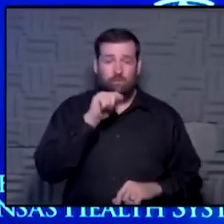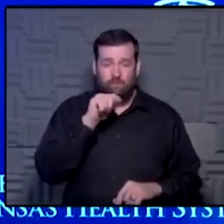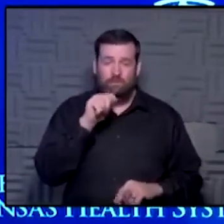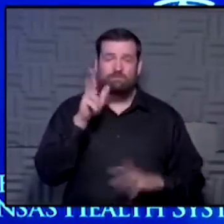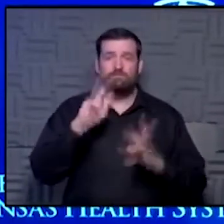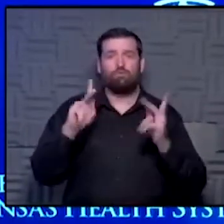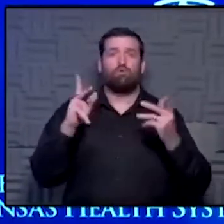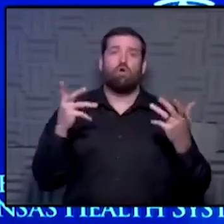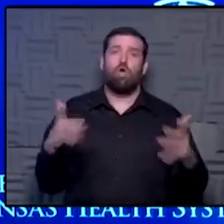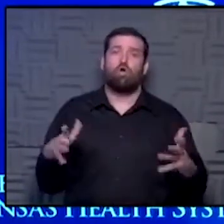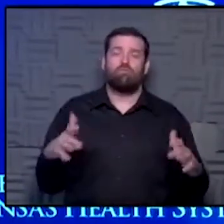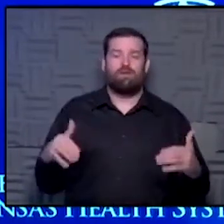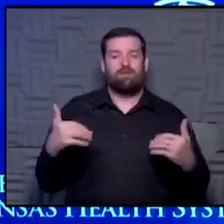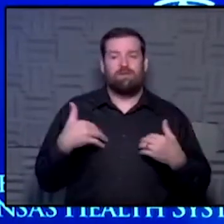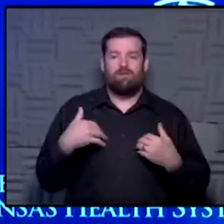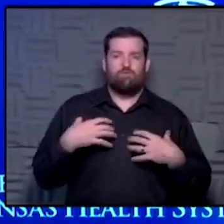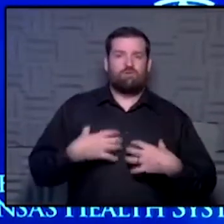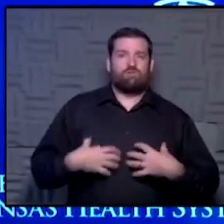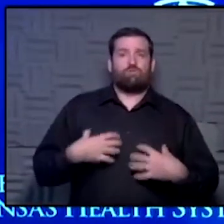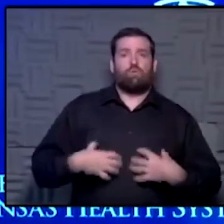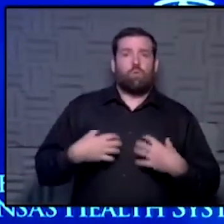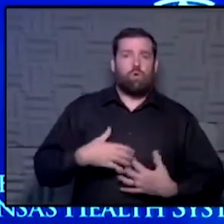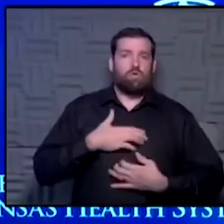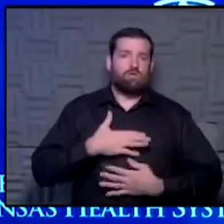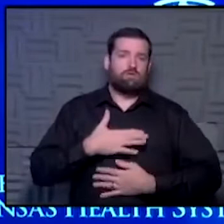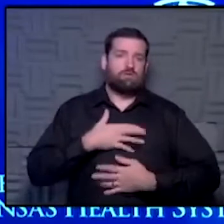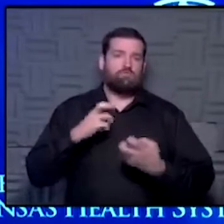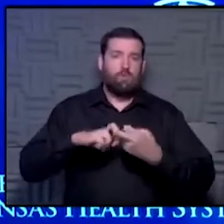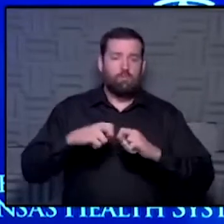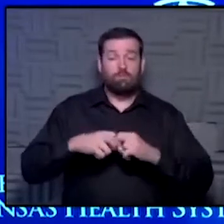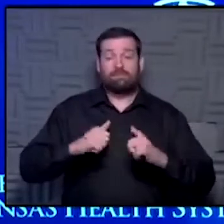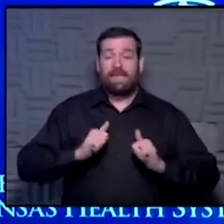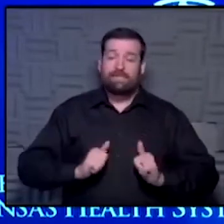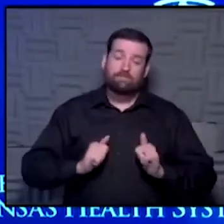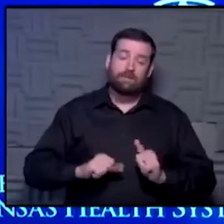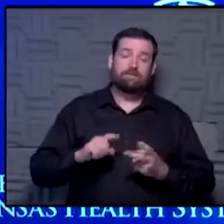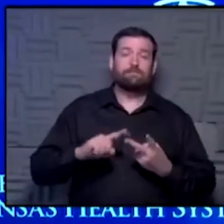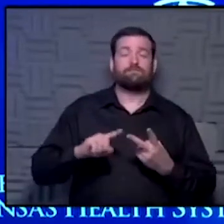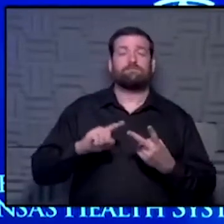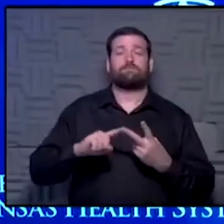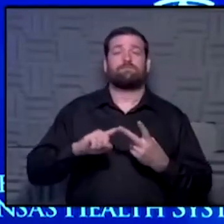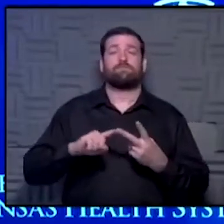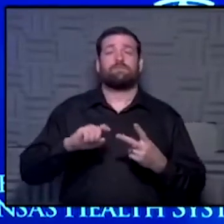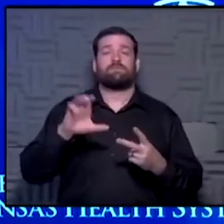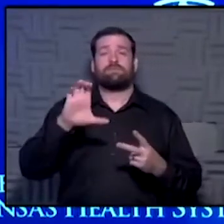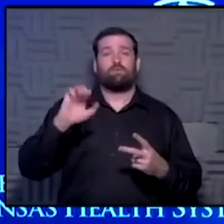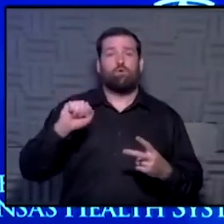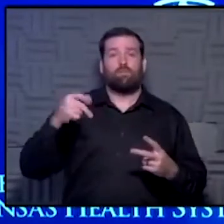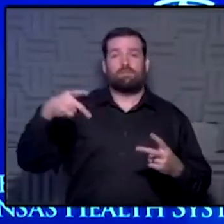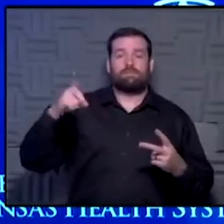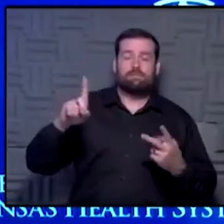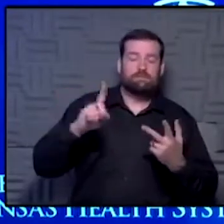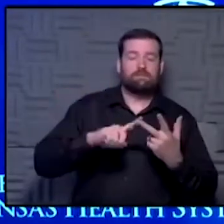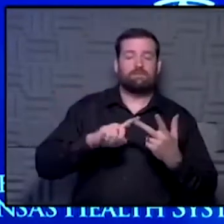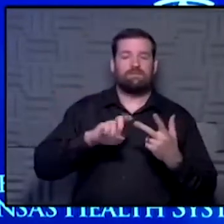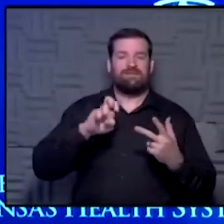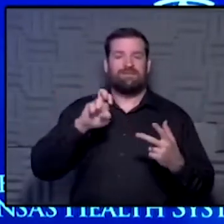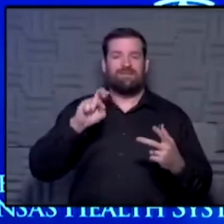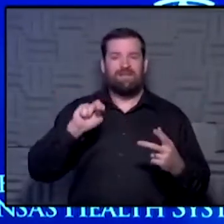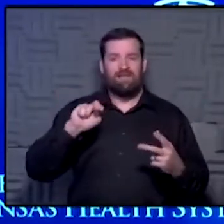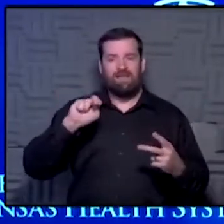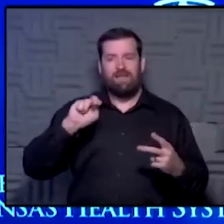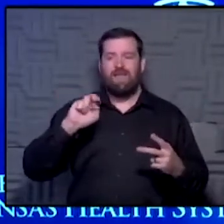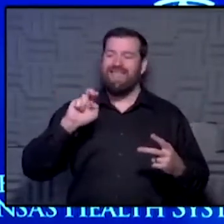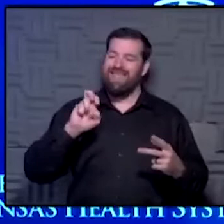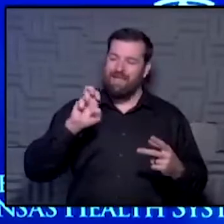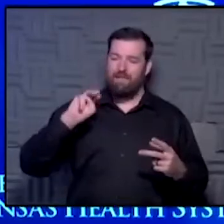who already have underlying respiratory problems, and so asthmatics, people with chronic obstructive lung disease, emphysema, things of that nature are